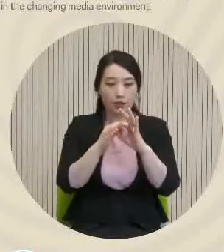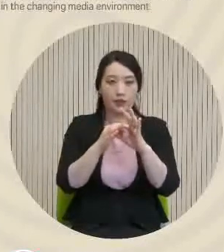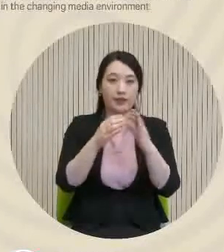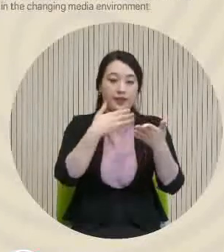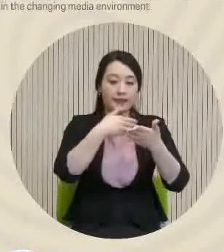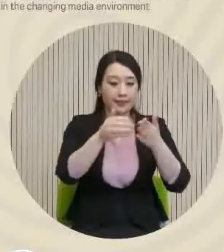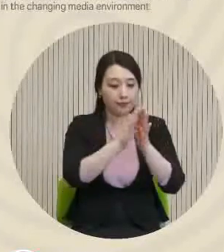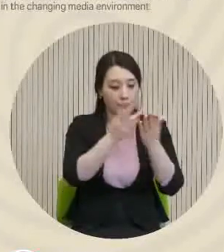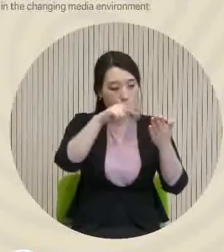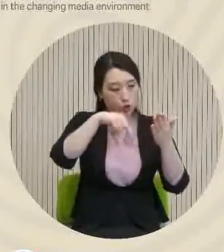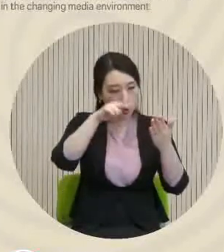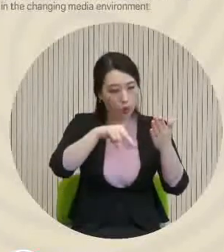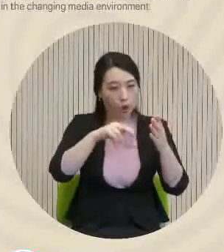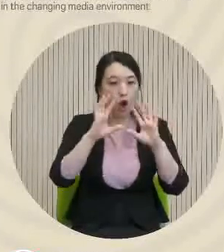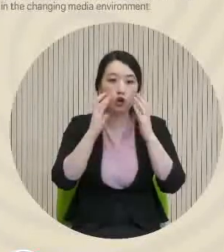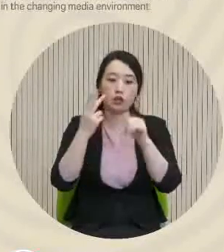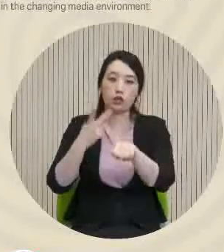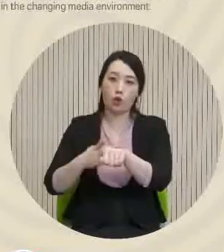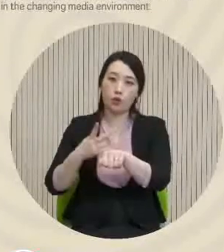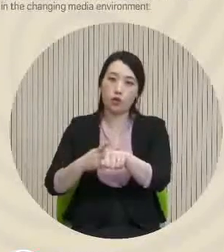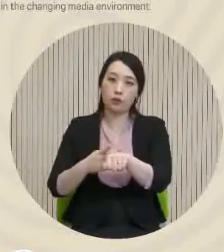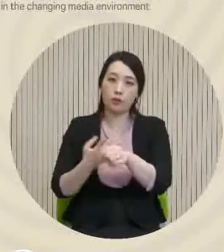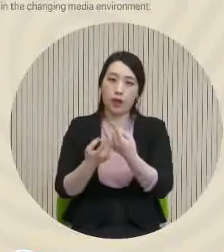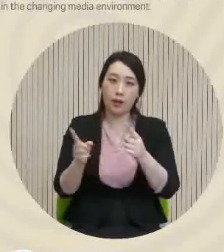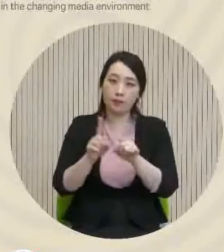Well, actually, this was